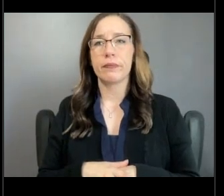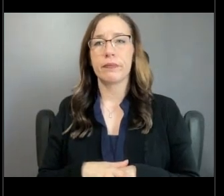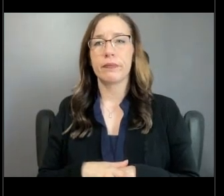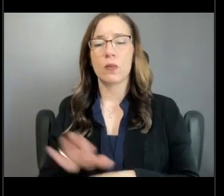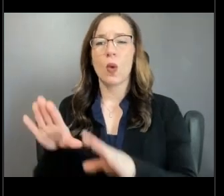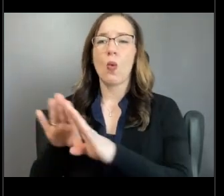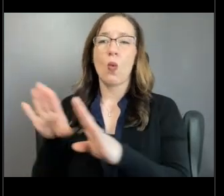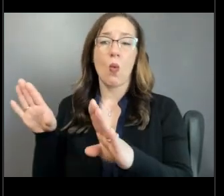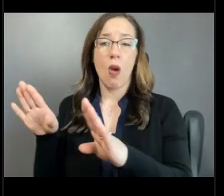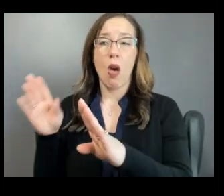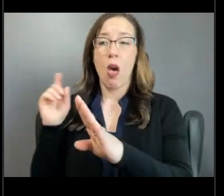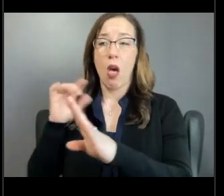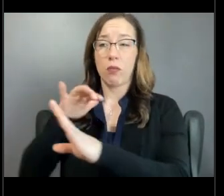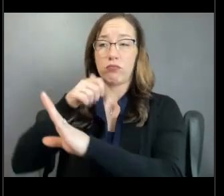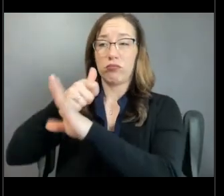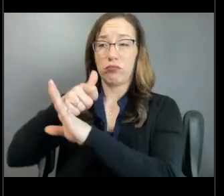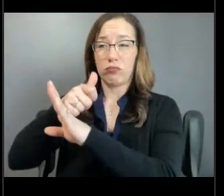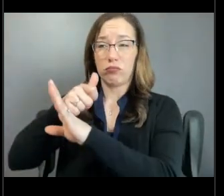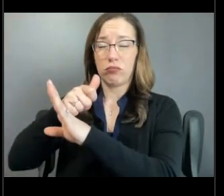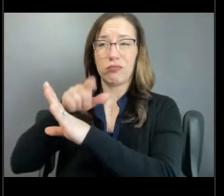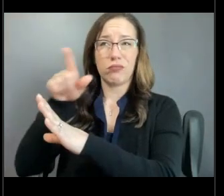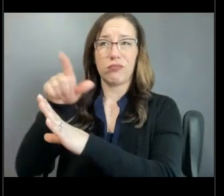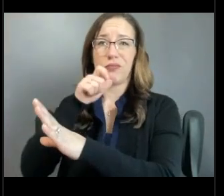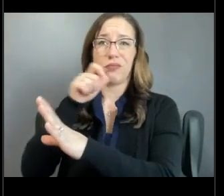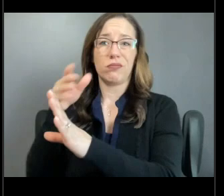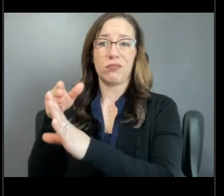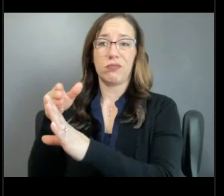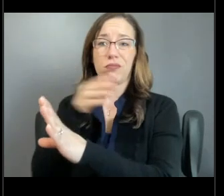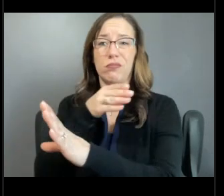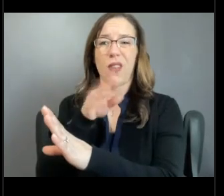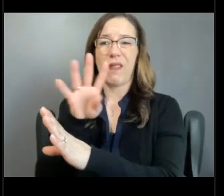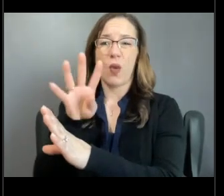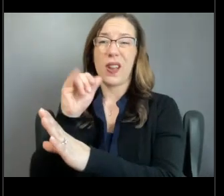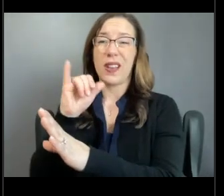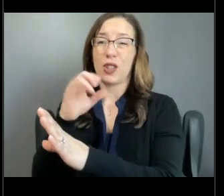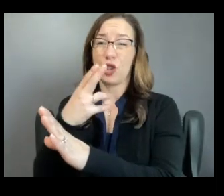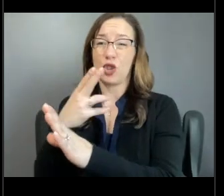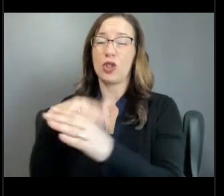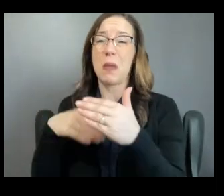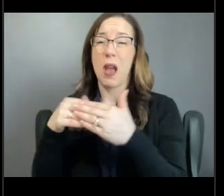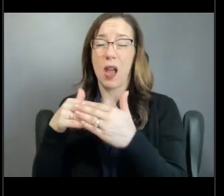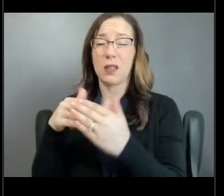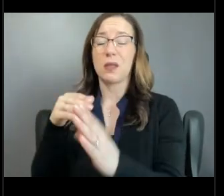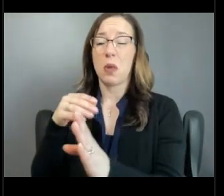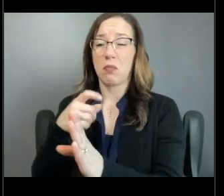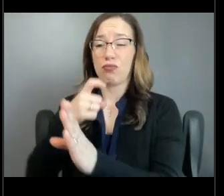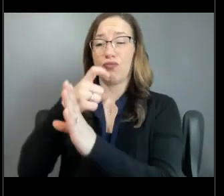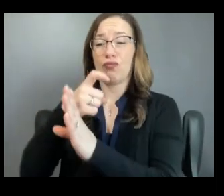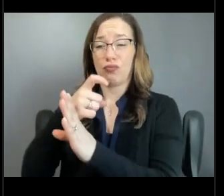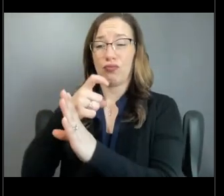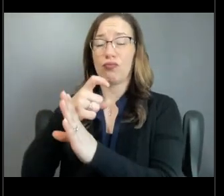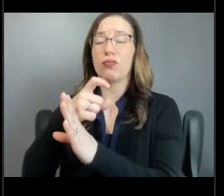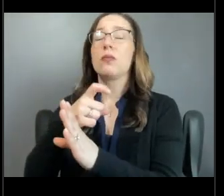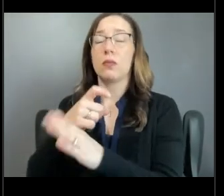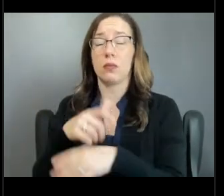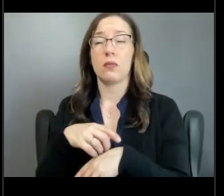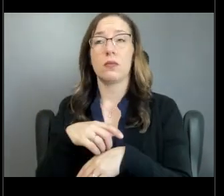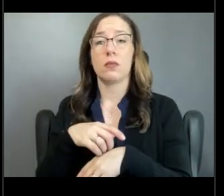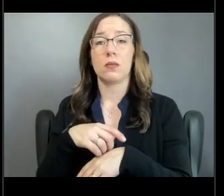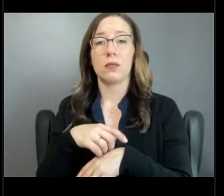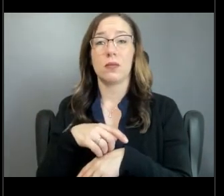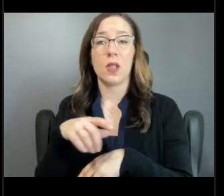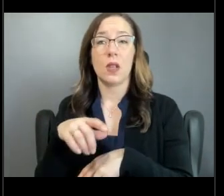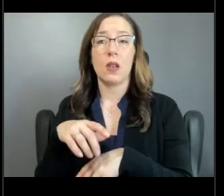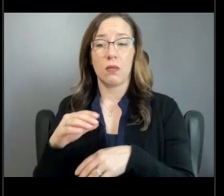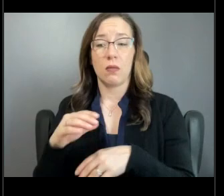Wall-mounted objects should not project more than 4 inches from the walls when mounted between 27